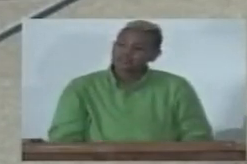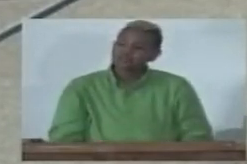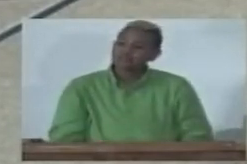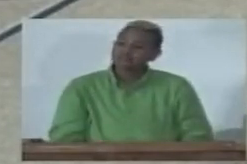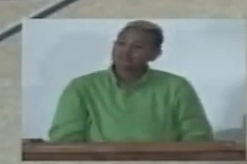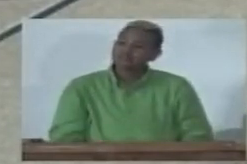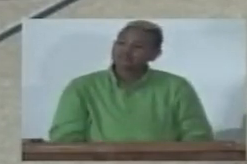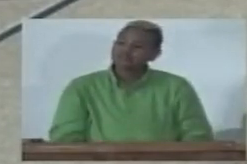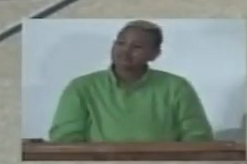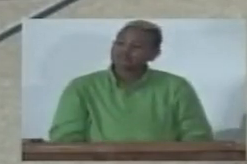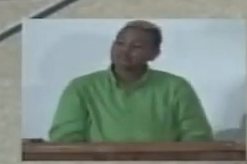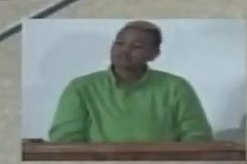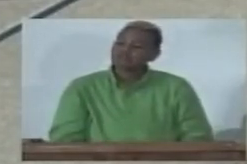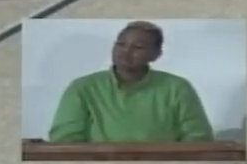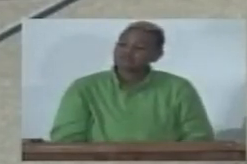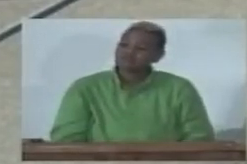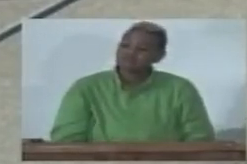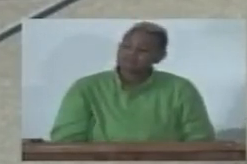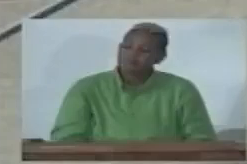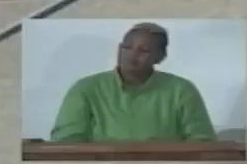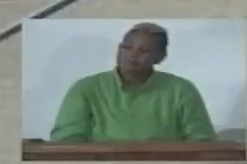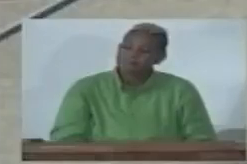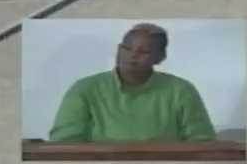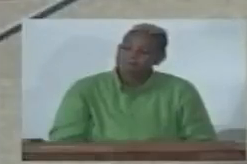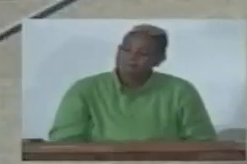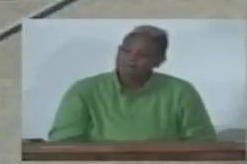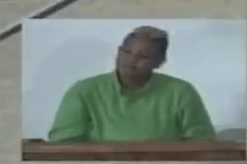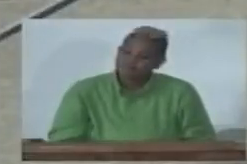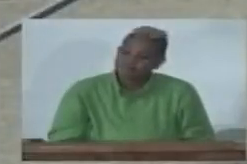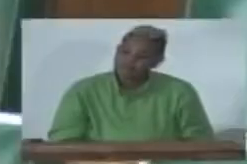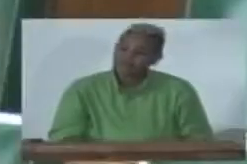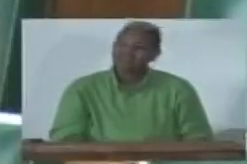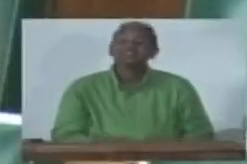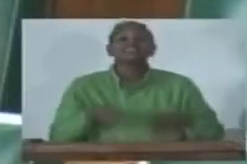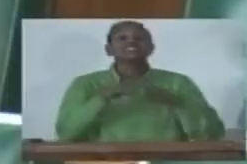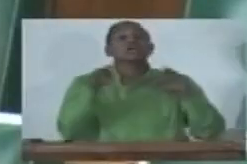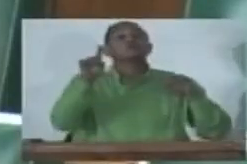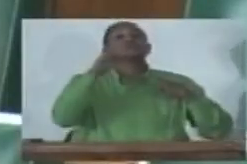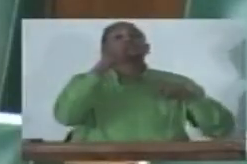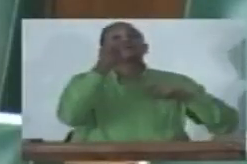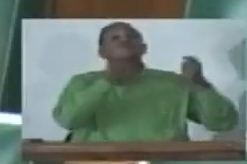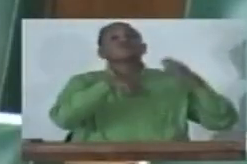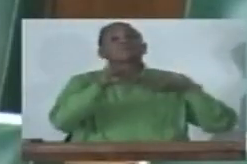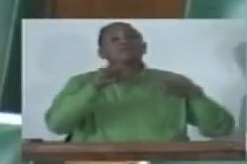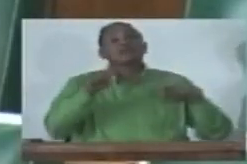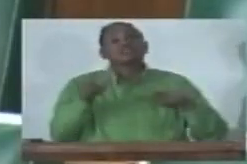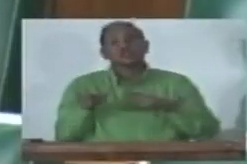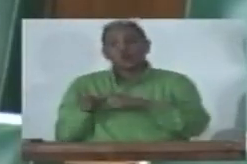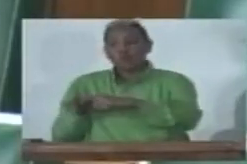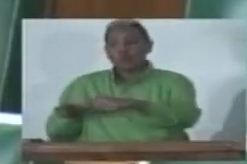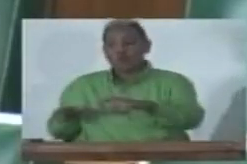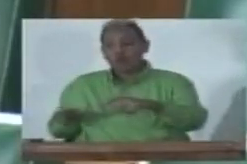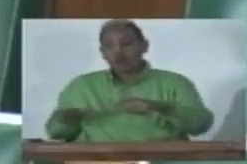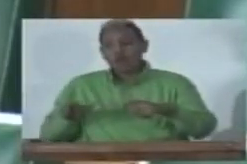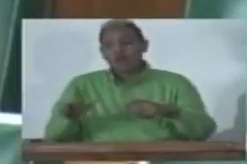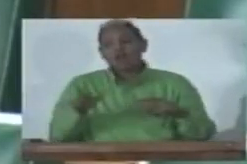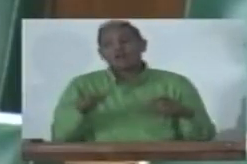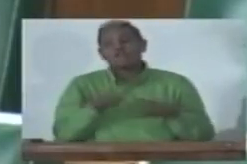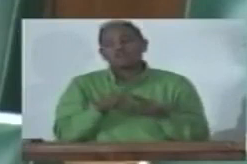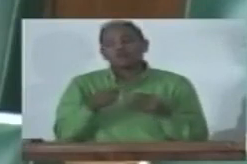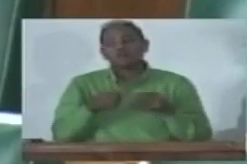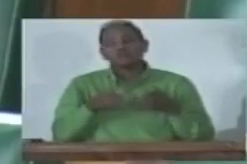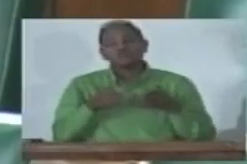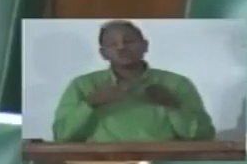easily, it suggests in stage 1, replace the exterior sidewalk and entrance from the street